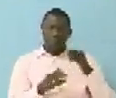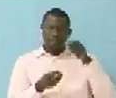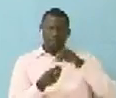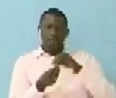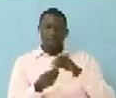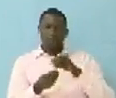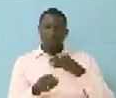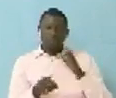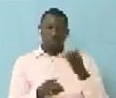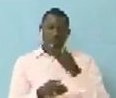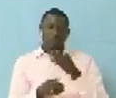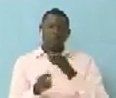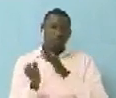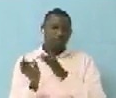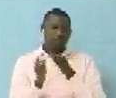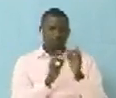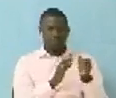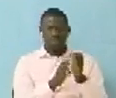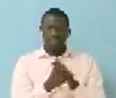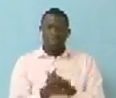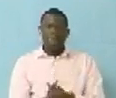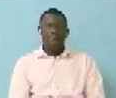on.